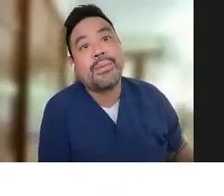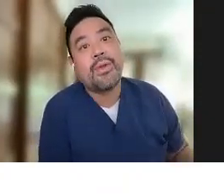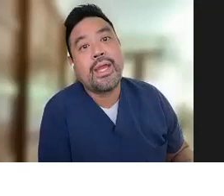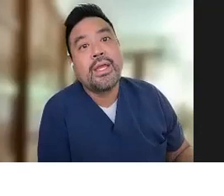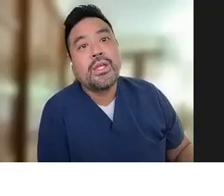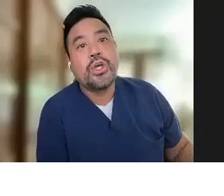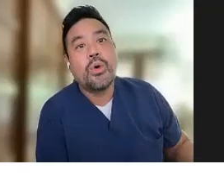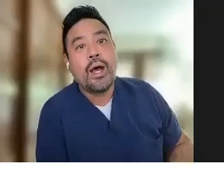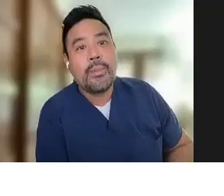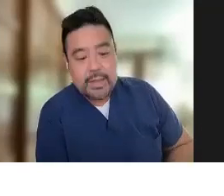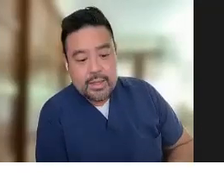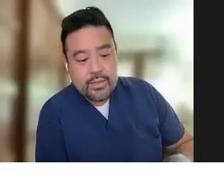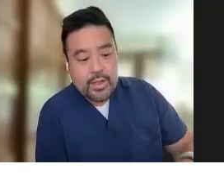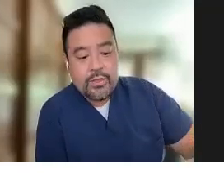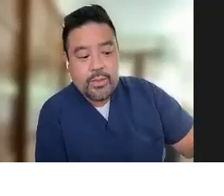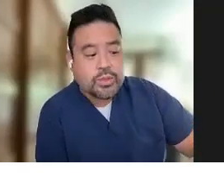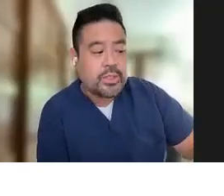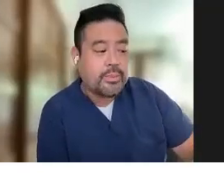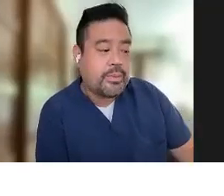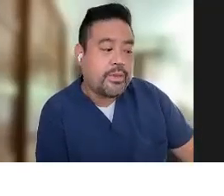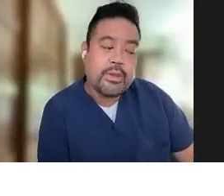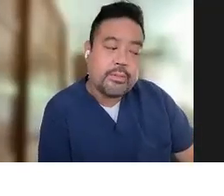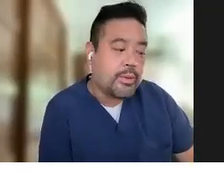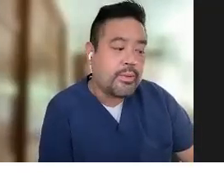that happens, right? So